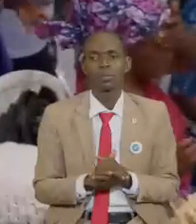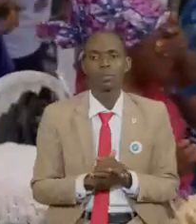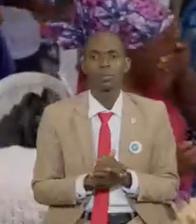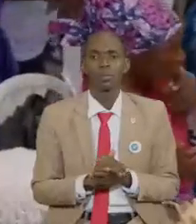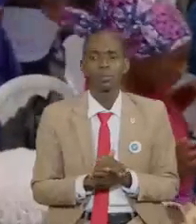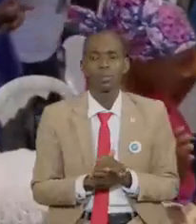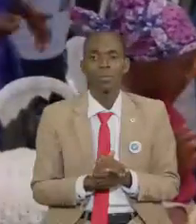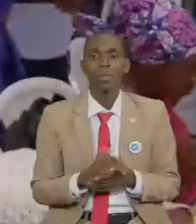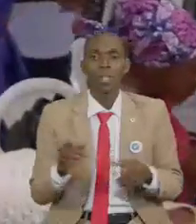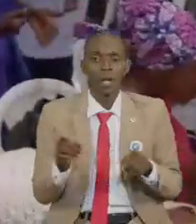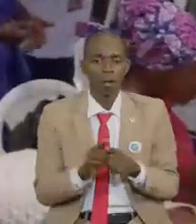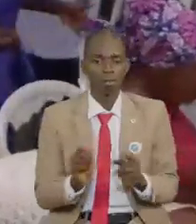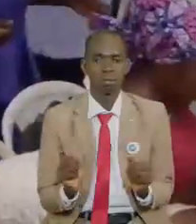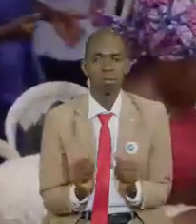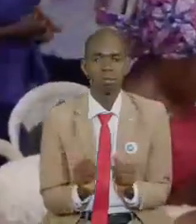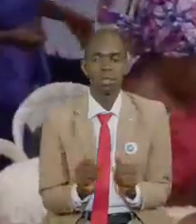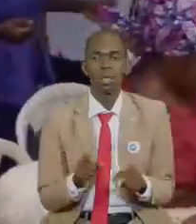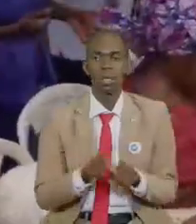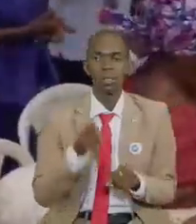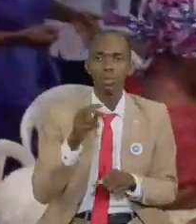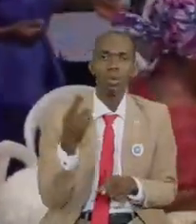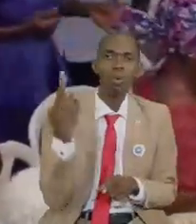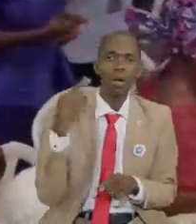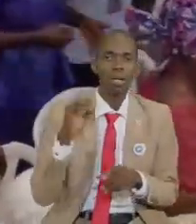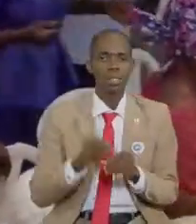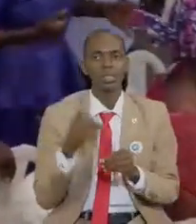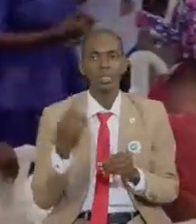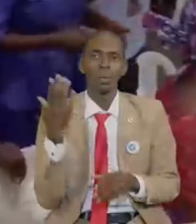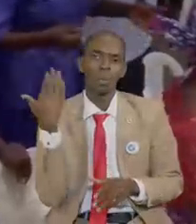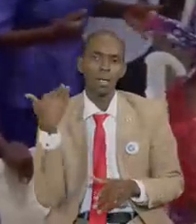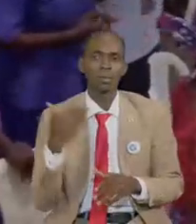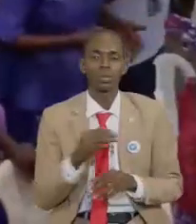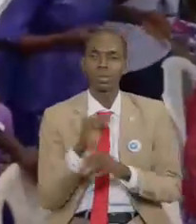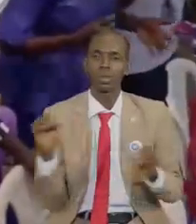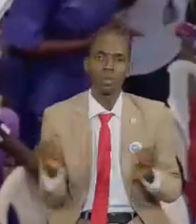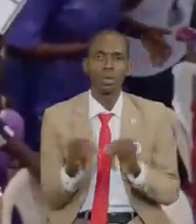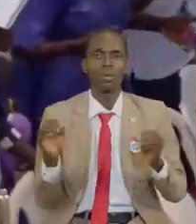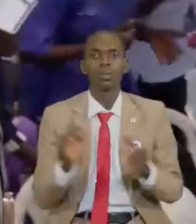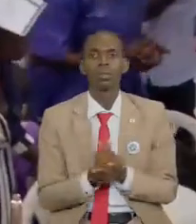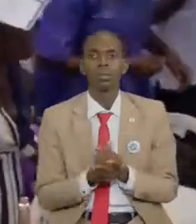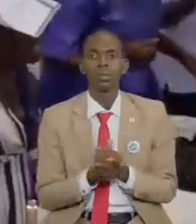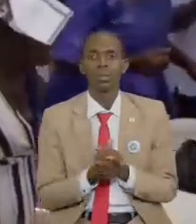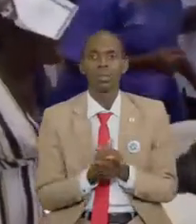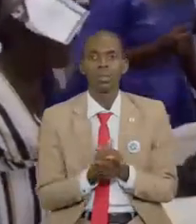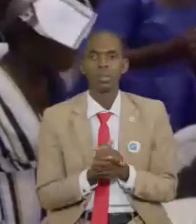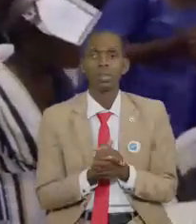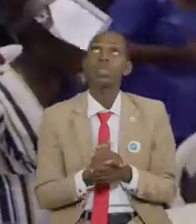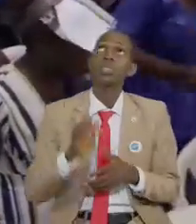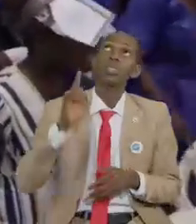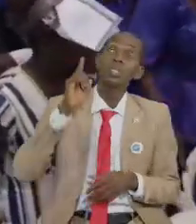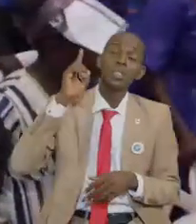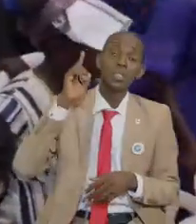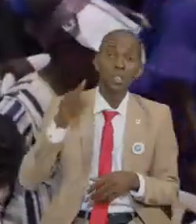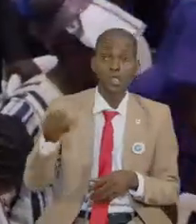as timid as you were in the past. He that believeth on me,